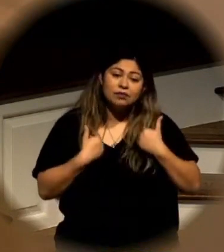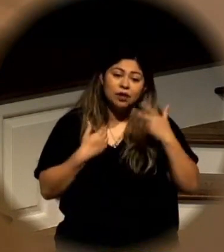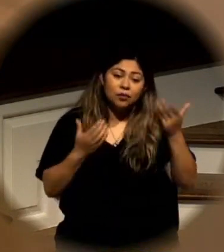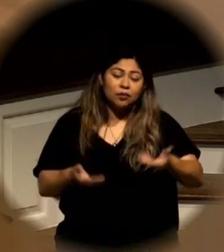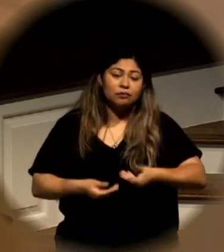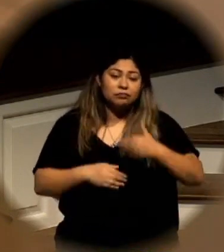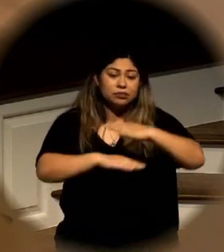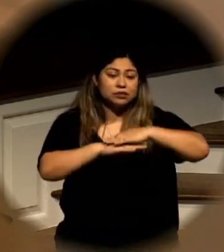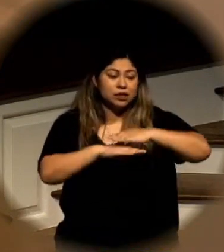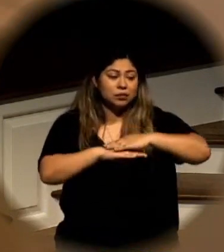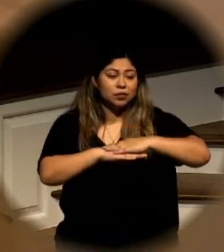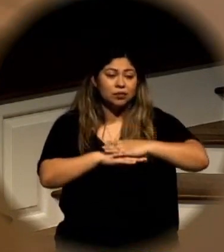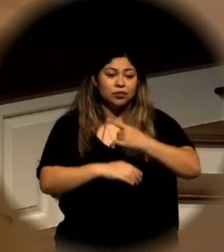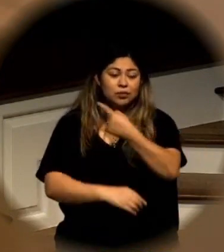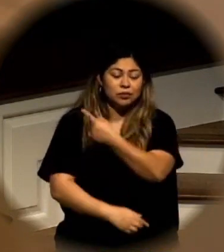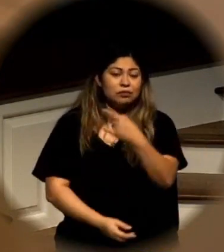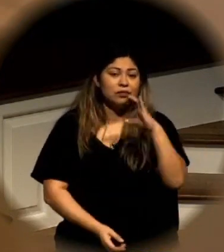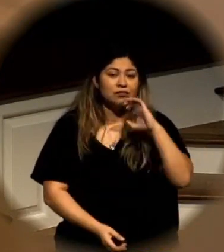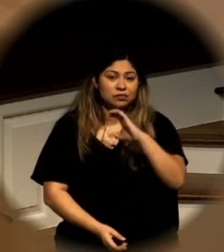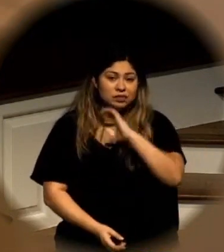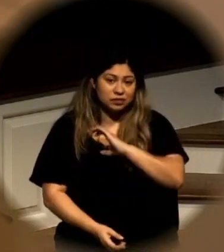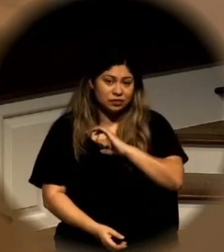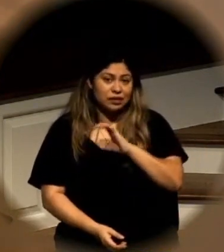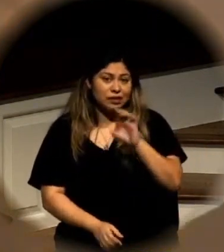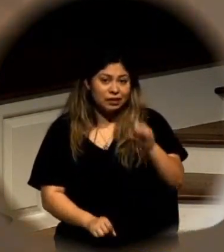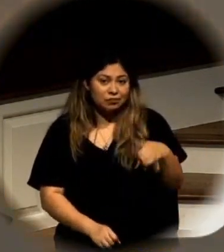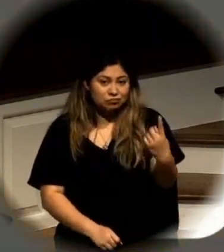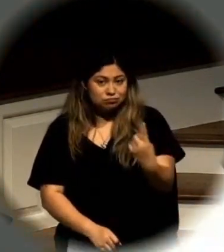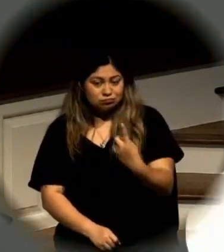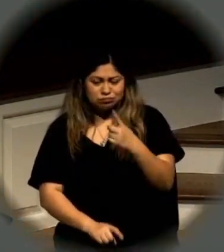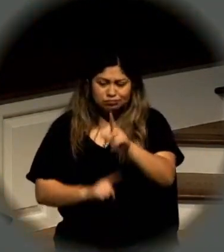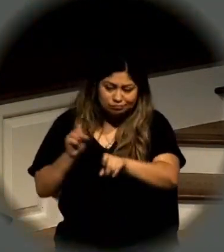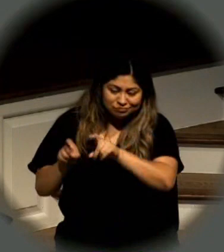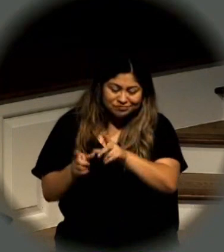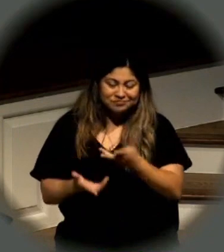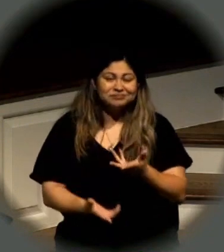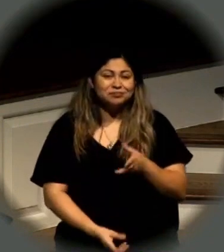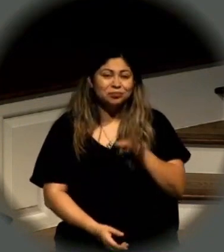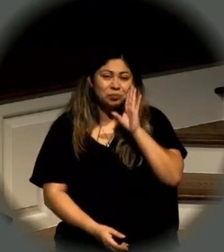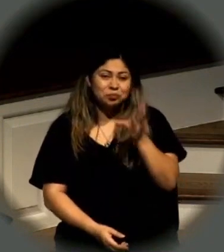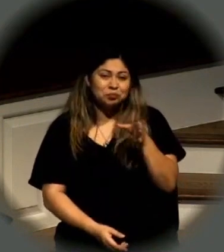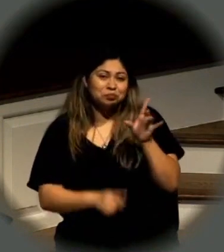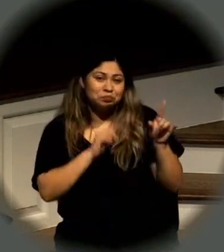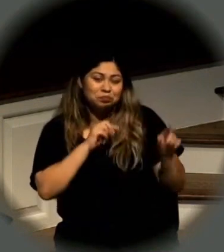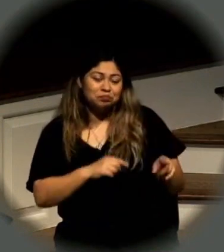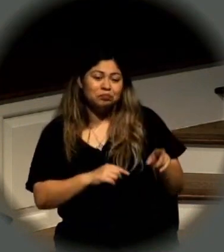questions about our church. Now for all of us, have a great week.